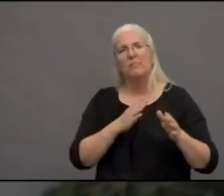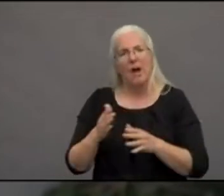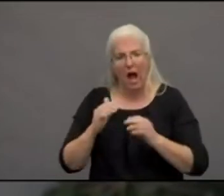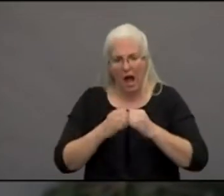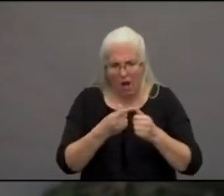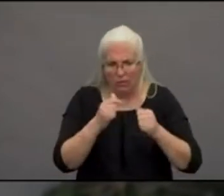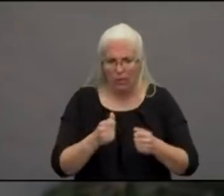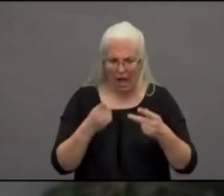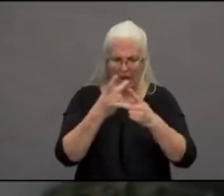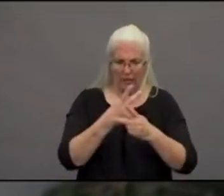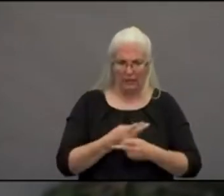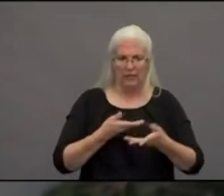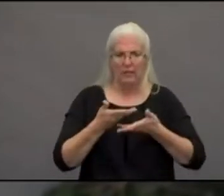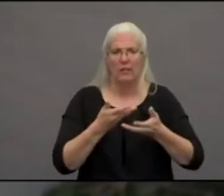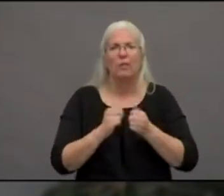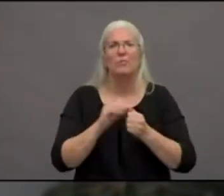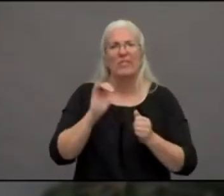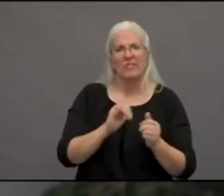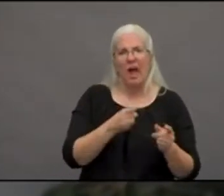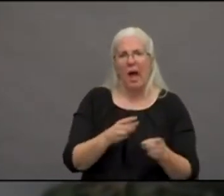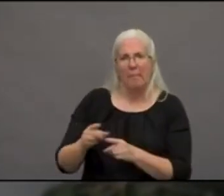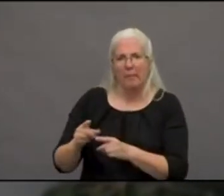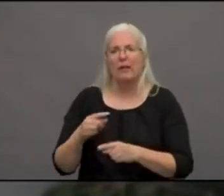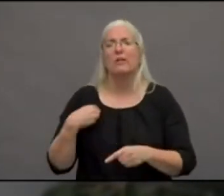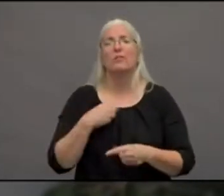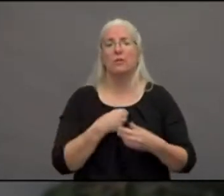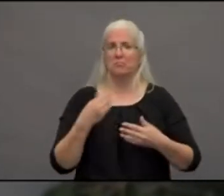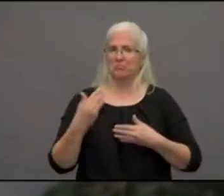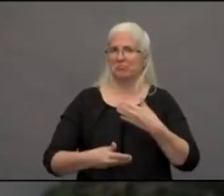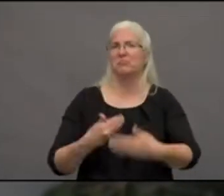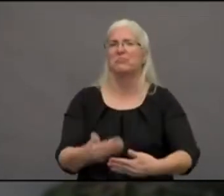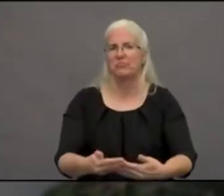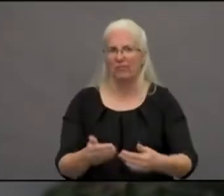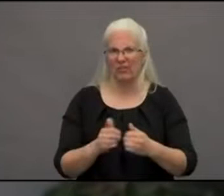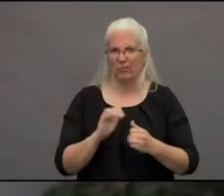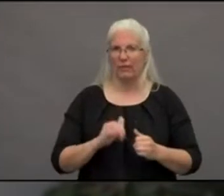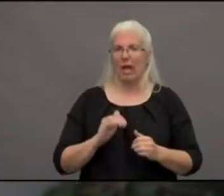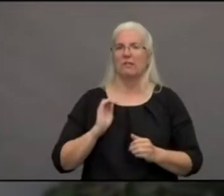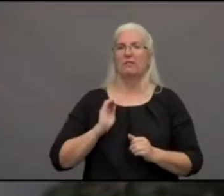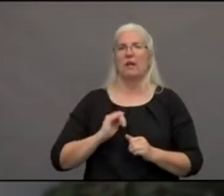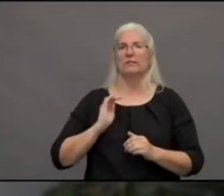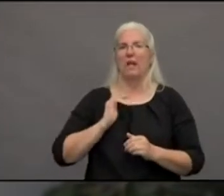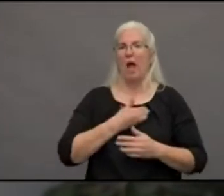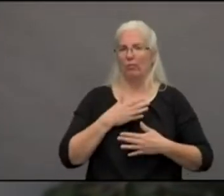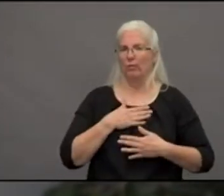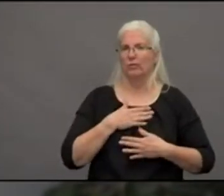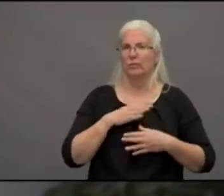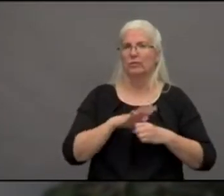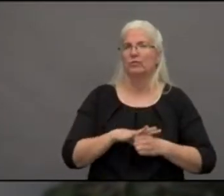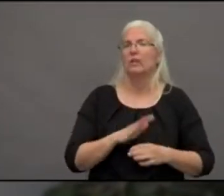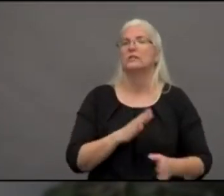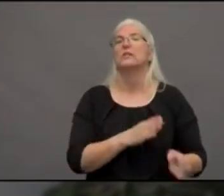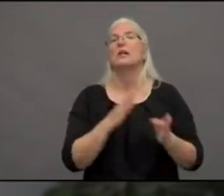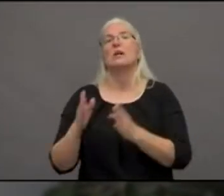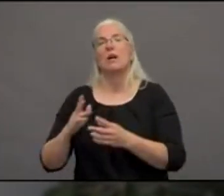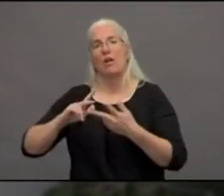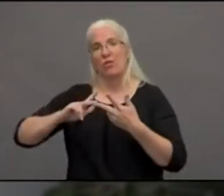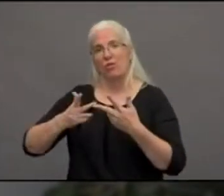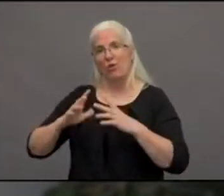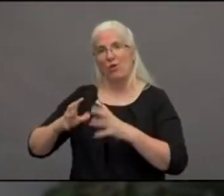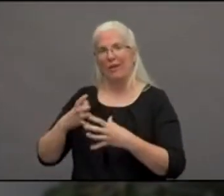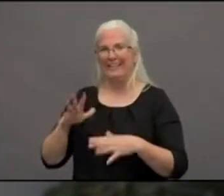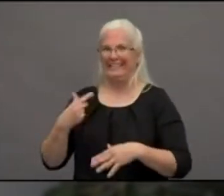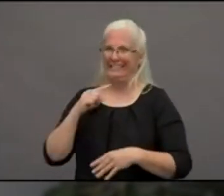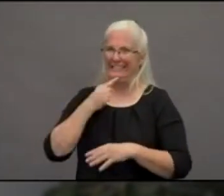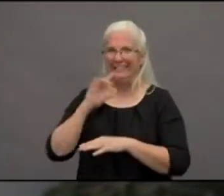to be able to help us kind of move forward. And then there's more significant stress that could be severe,